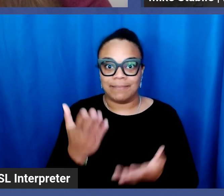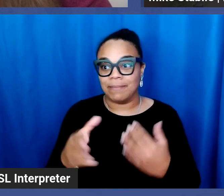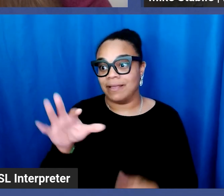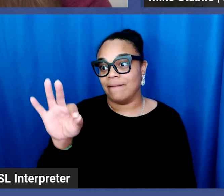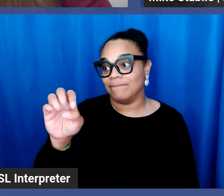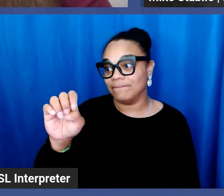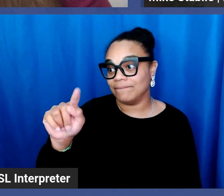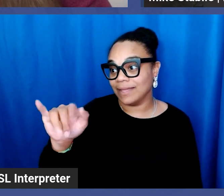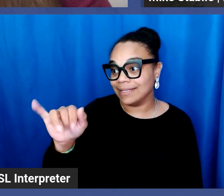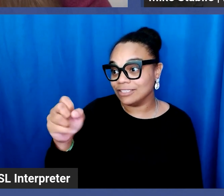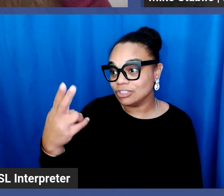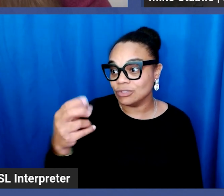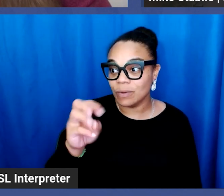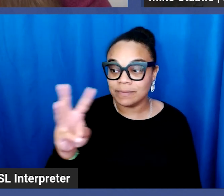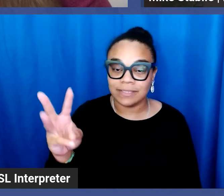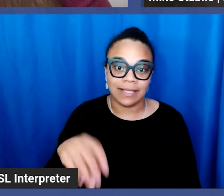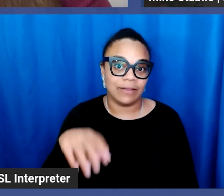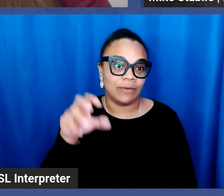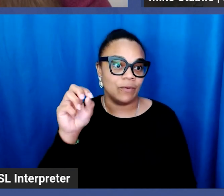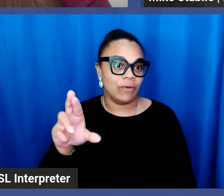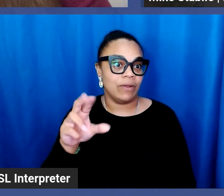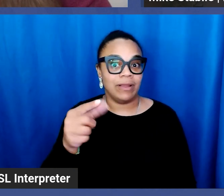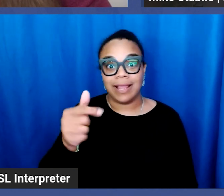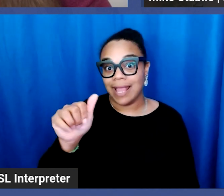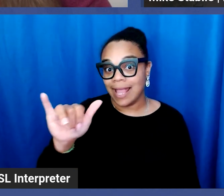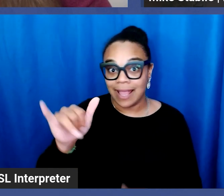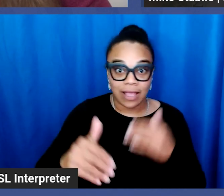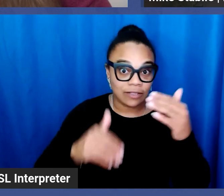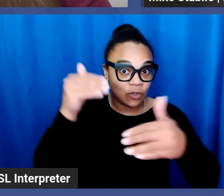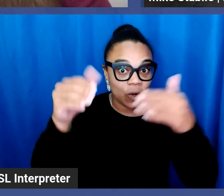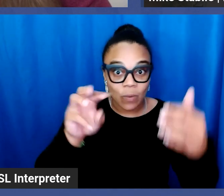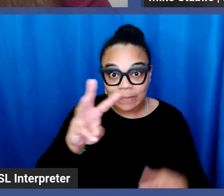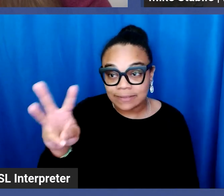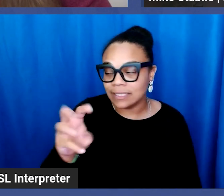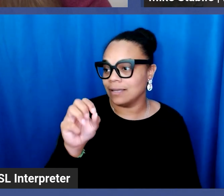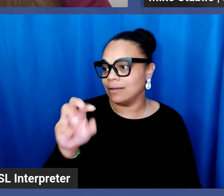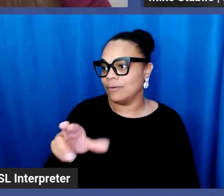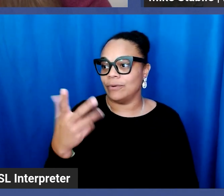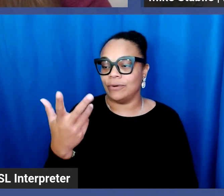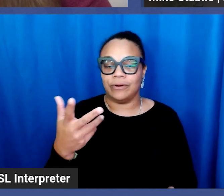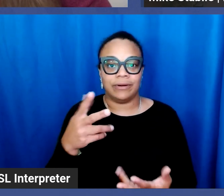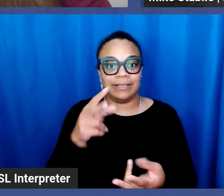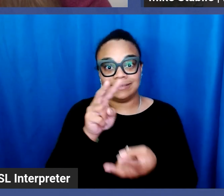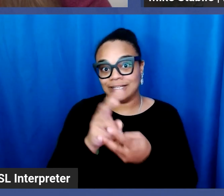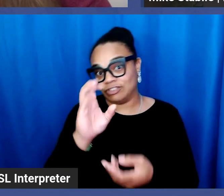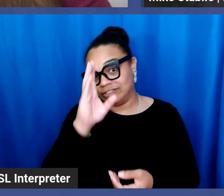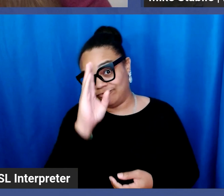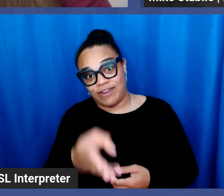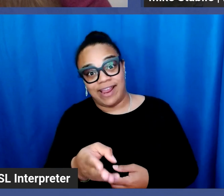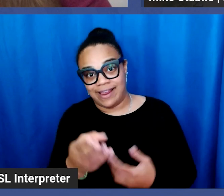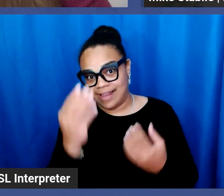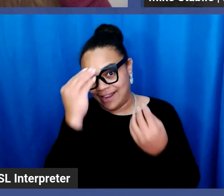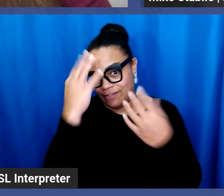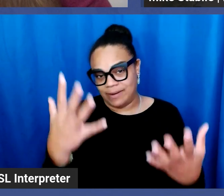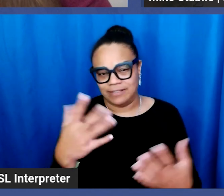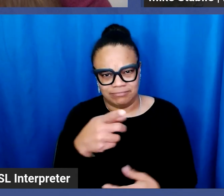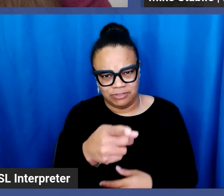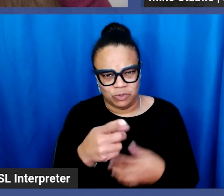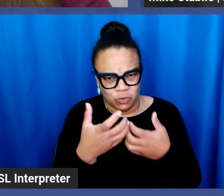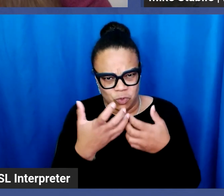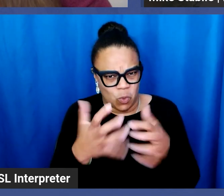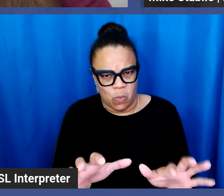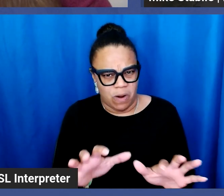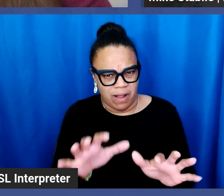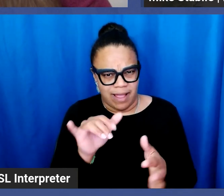site, maybe it's a, gay adult site, maybe it's sexually, frank information, you don't necessarily want